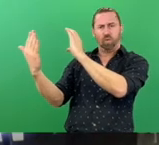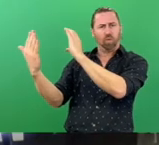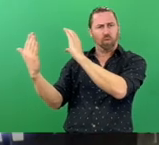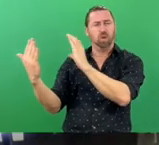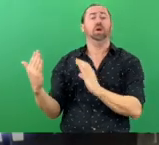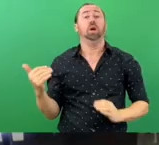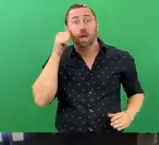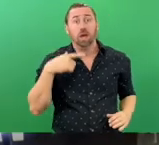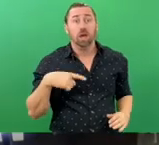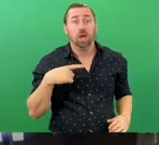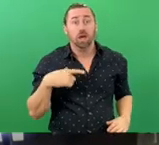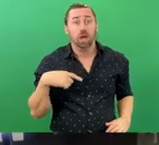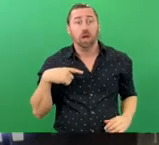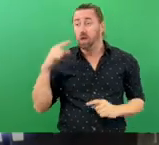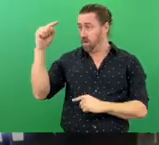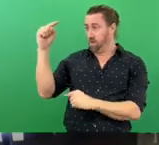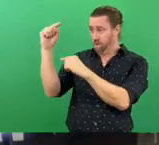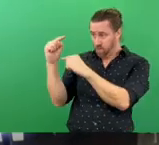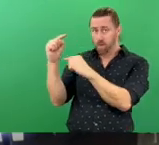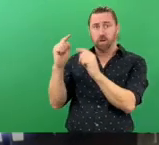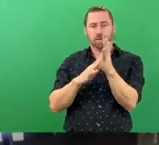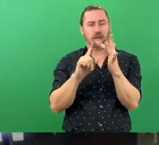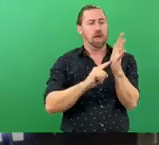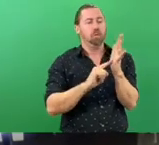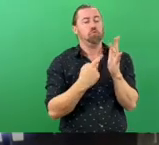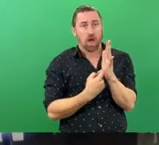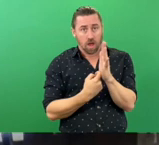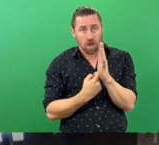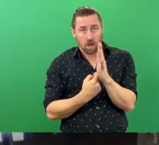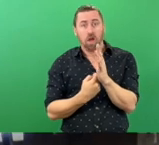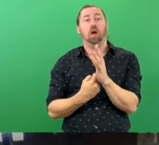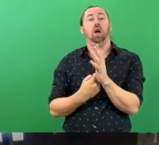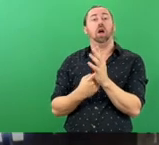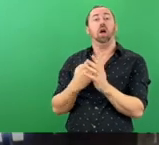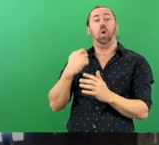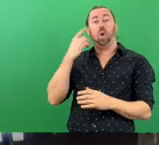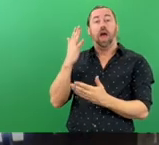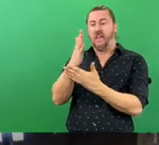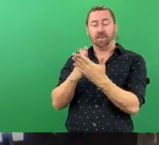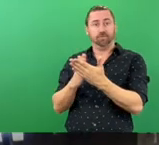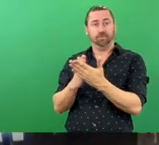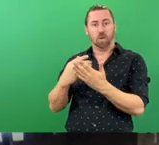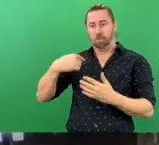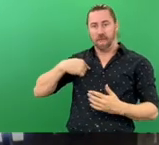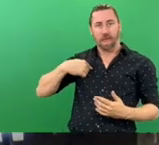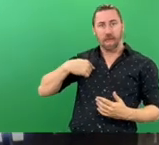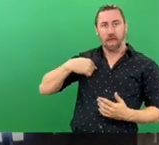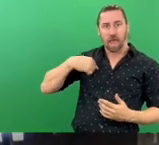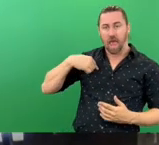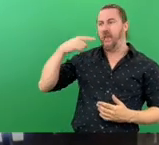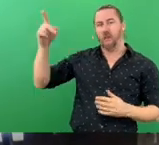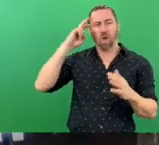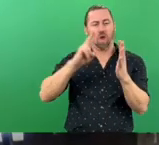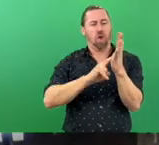And there's a very, very simple reason for that. The reason is the mirror is always exactly halfway between you